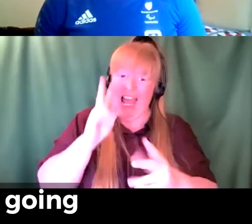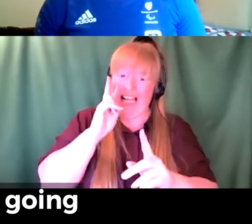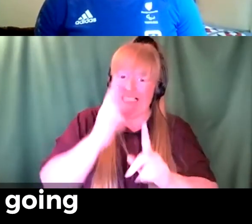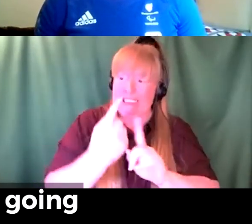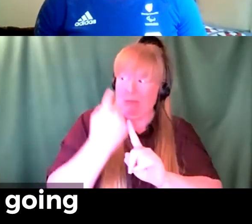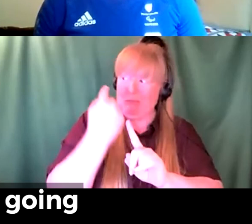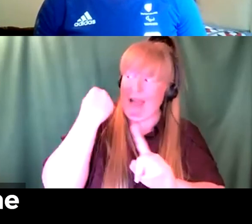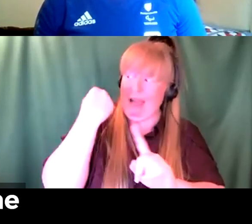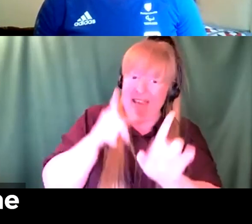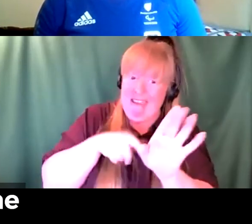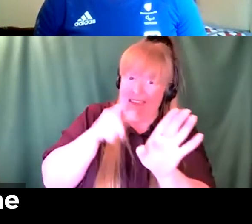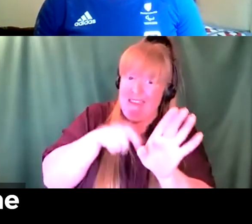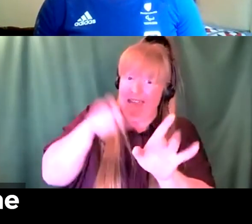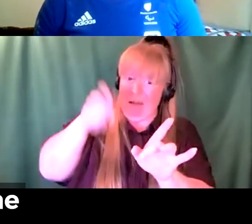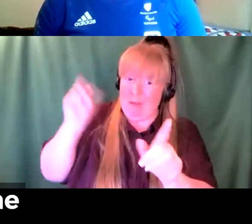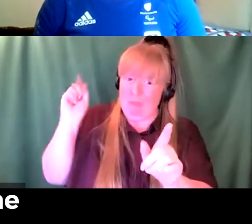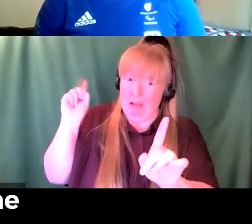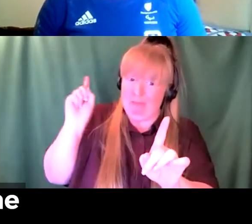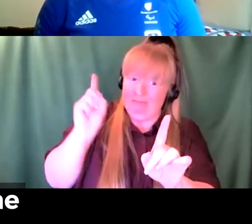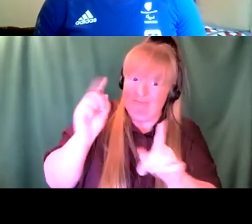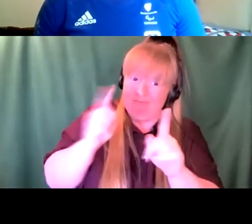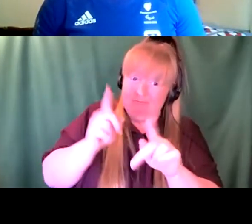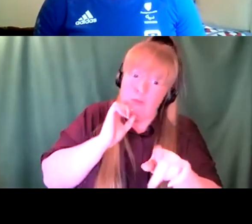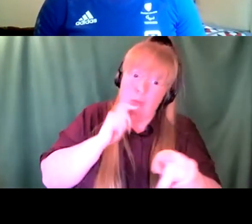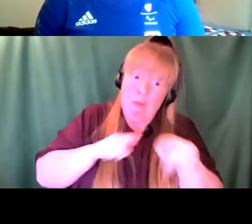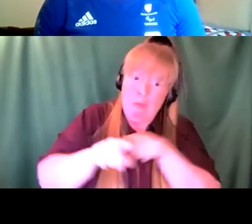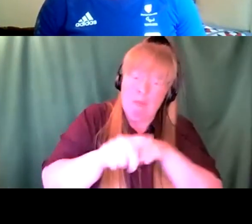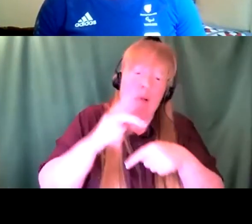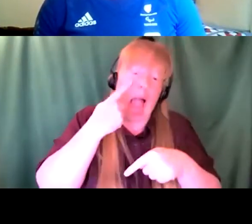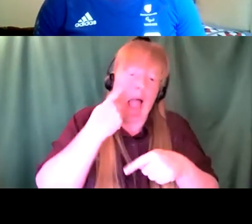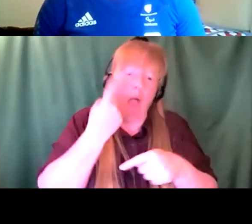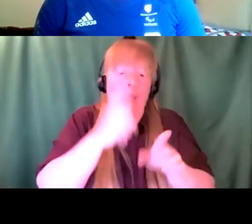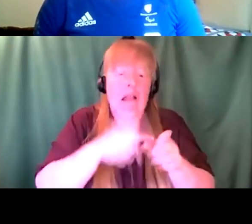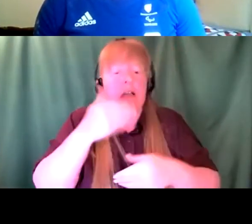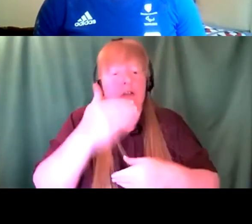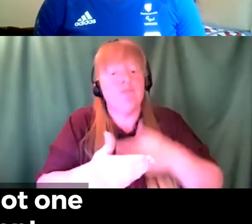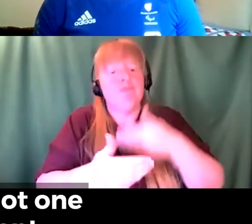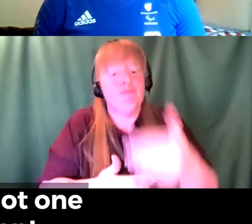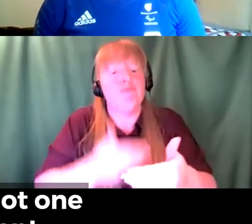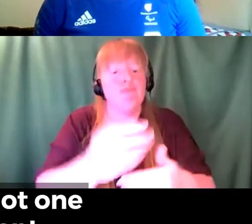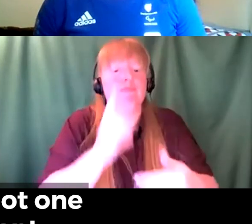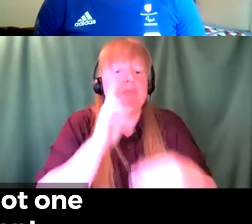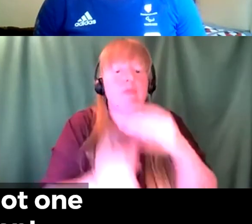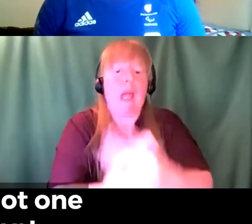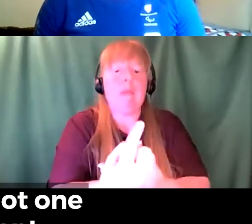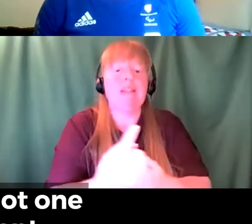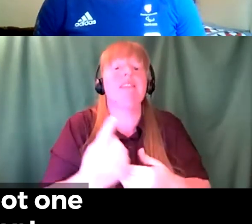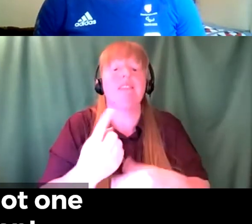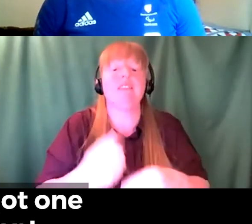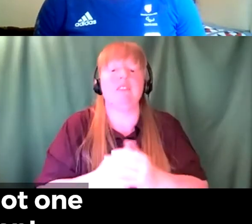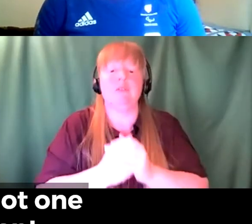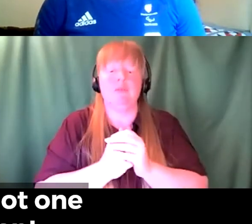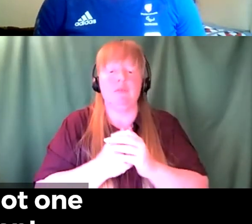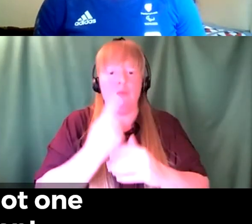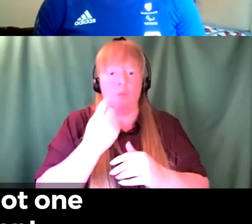going and keep healthy, we'll take it a year at a time and see what happens. Amazing. Wonderful. And we've just got one